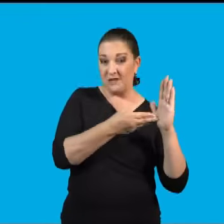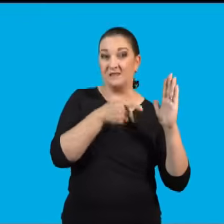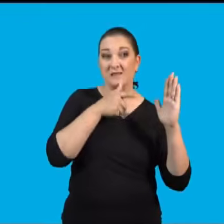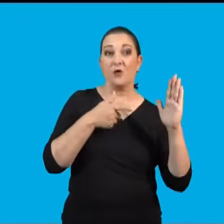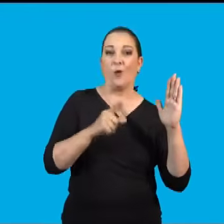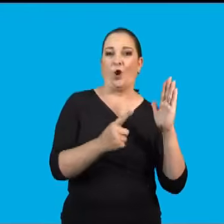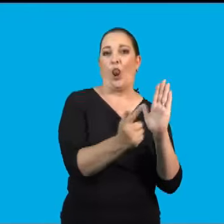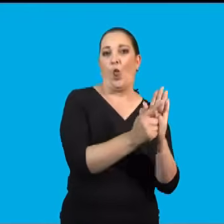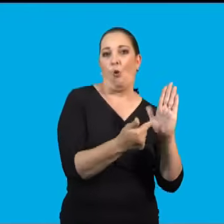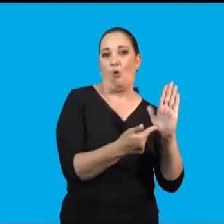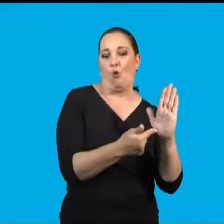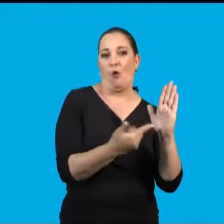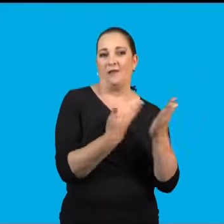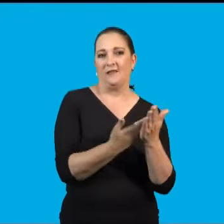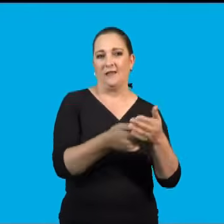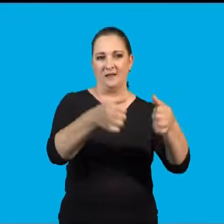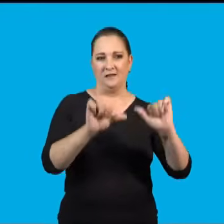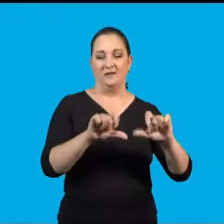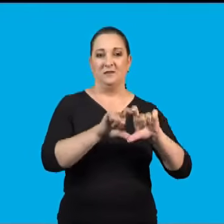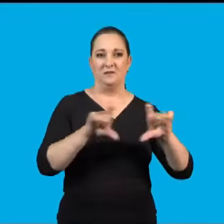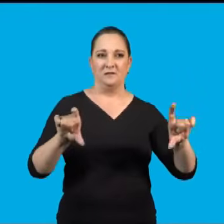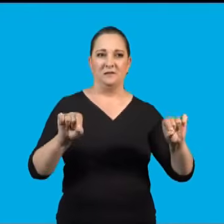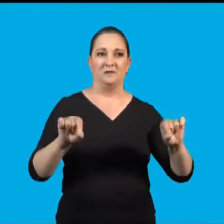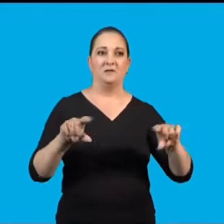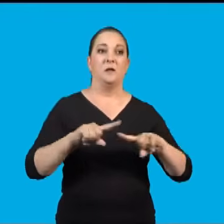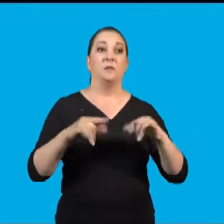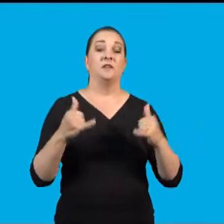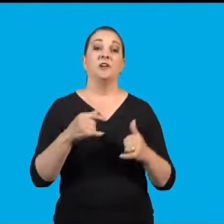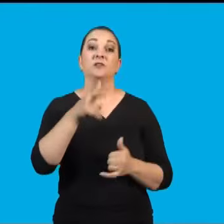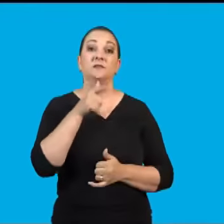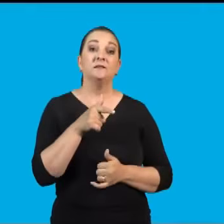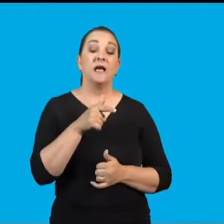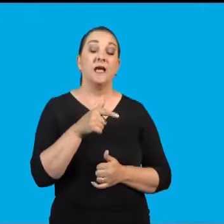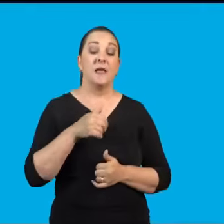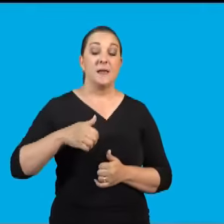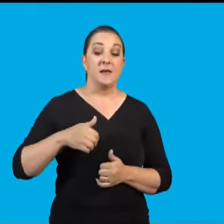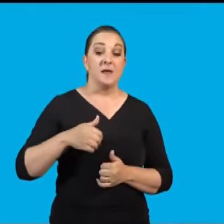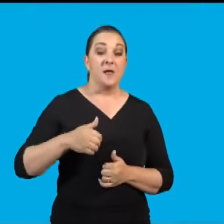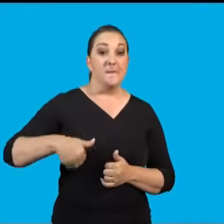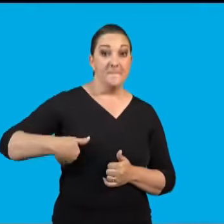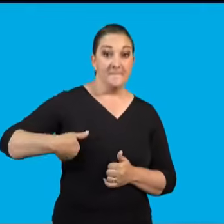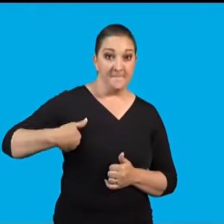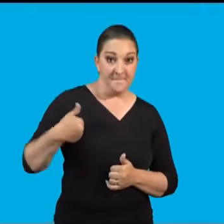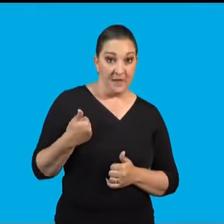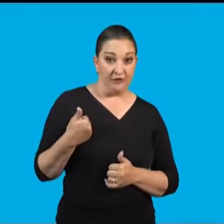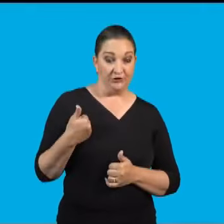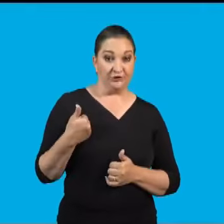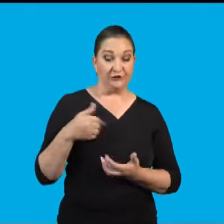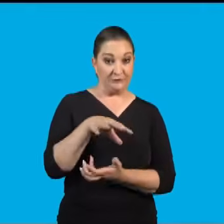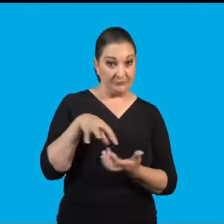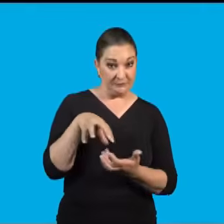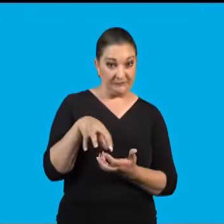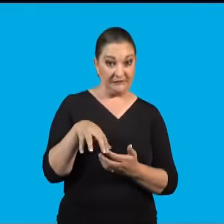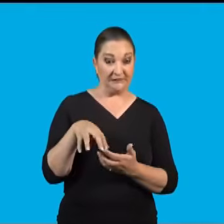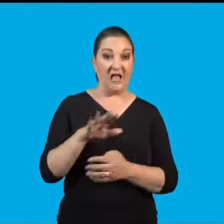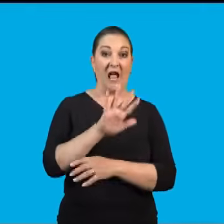there in the source, it's the laws, such as the outlawing of mixed marriages and sex across color